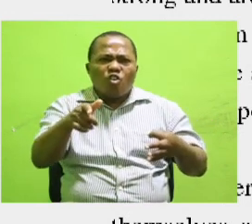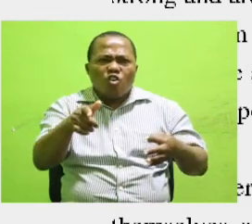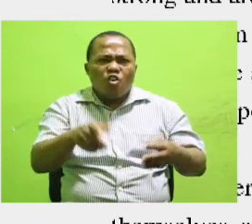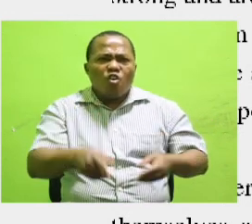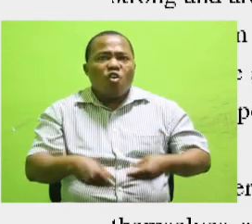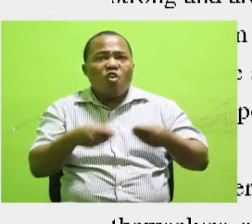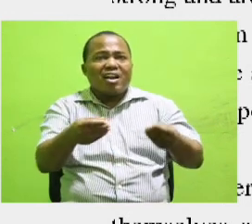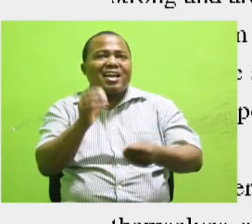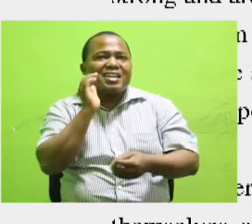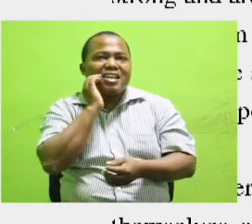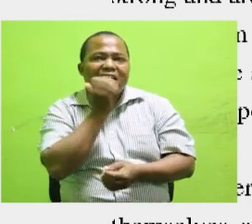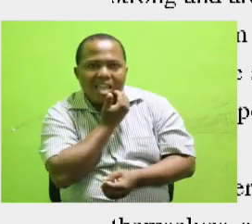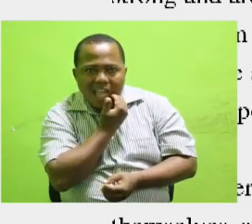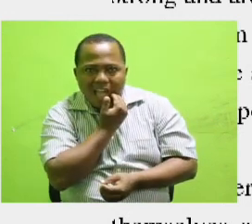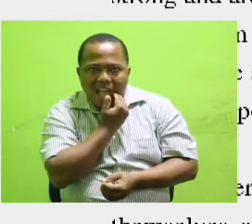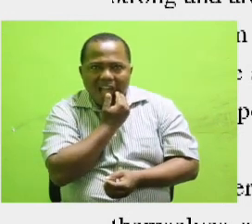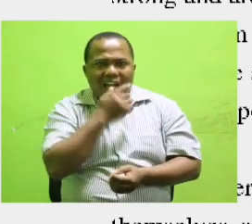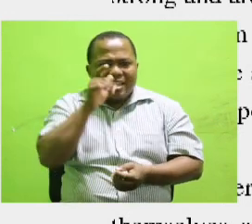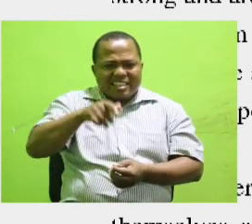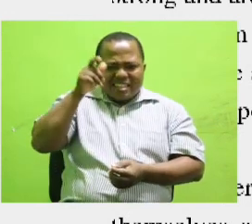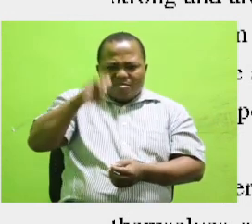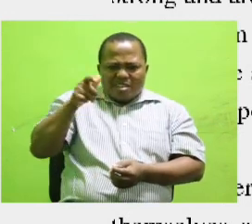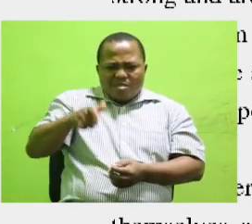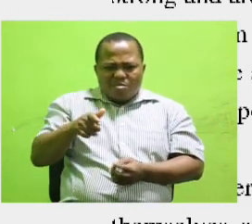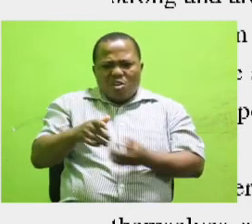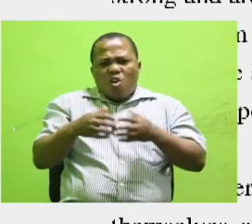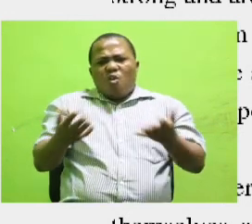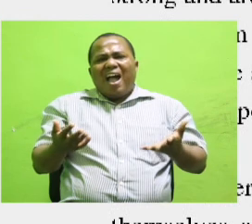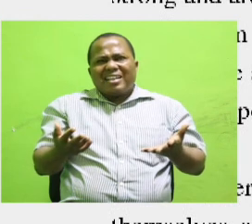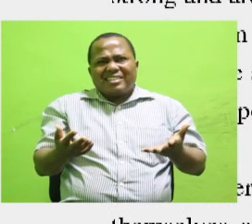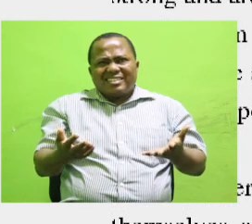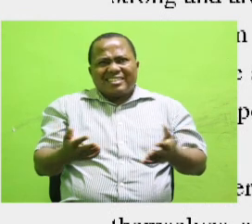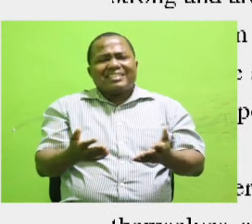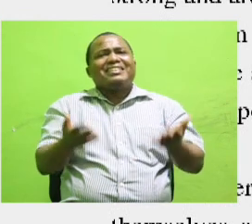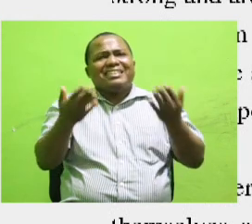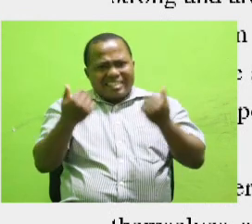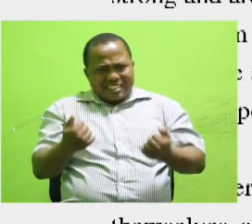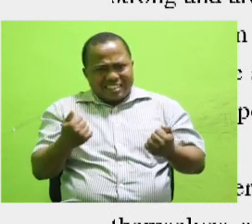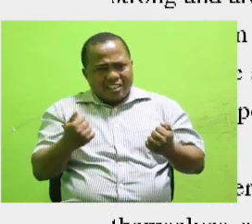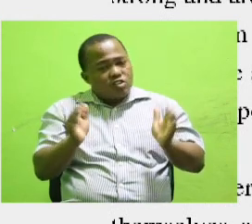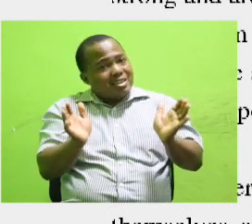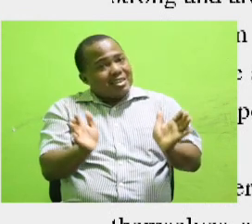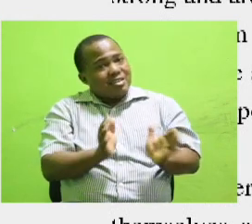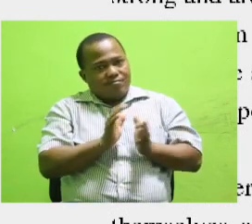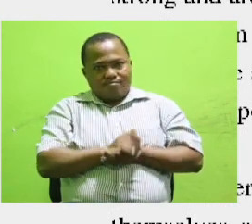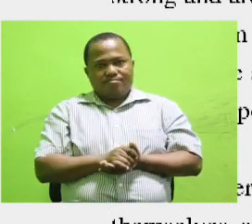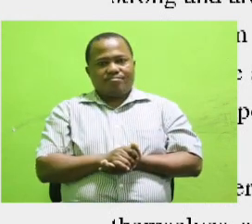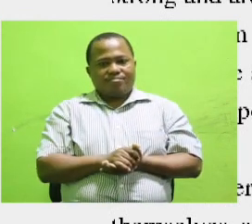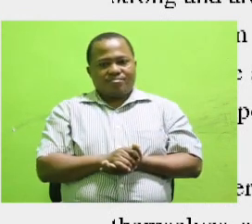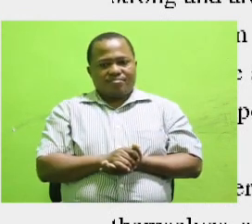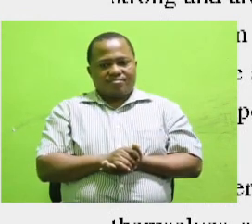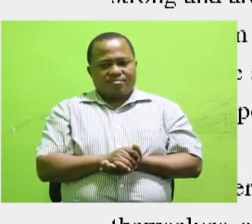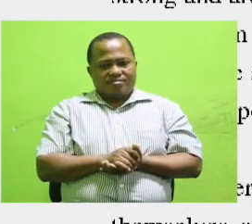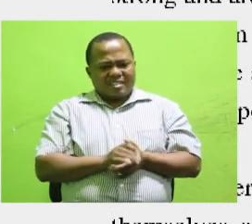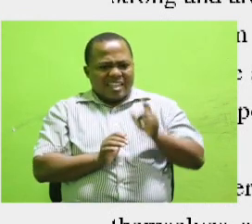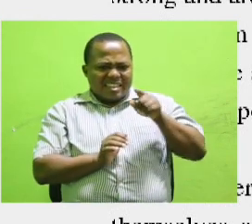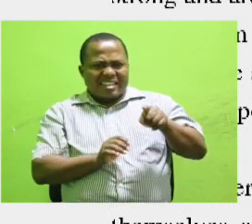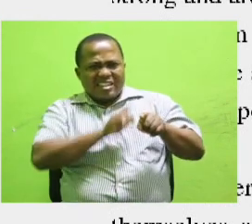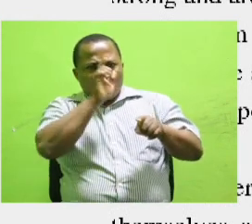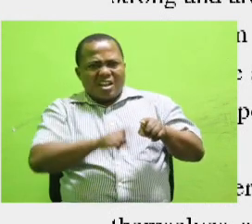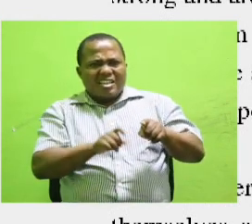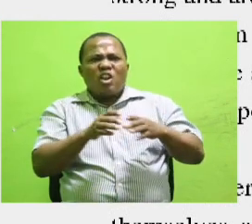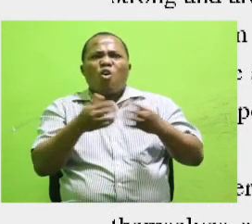another straightforward question, but it needs to be in essay form. So in a question like this,